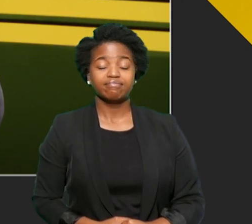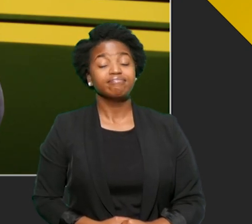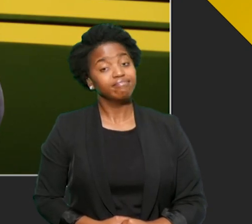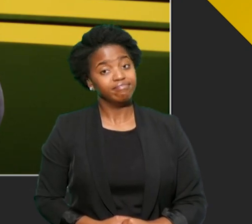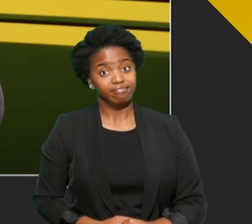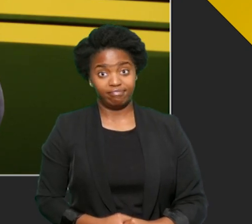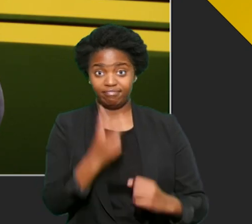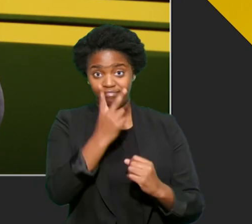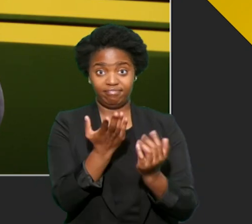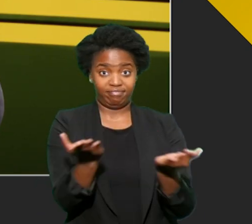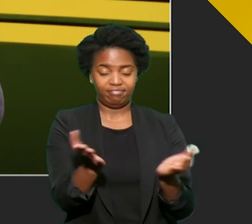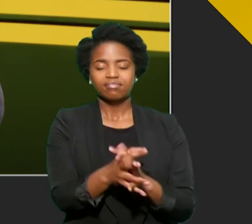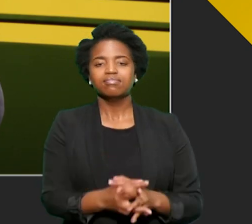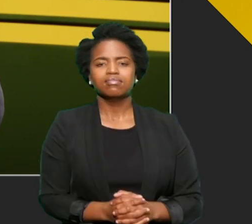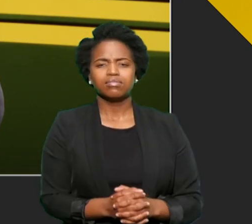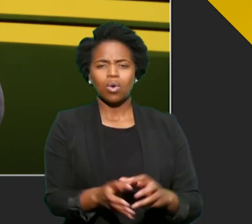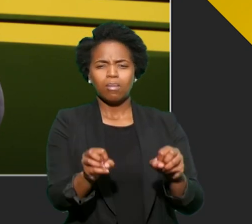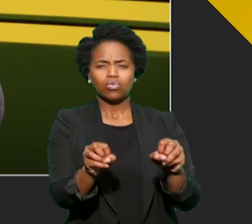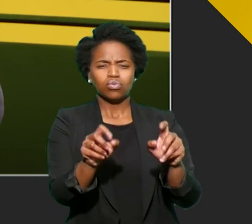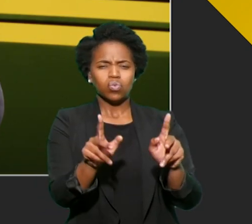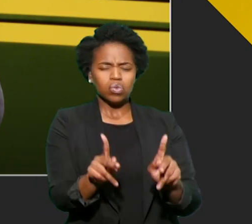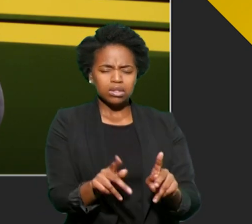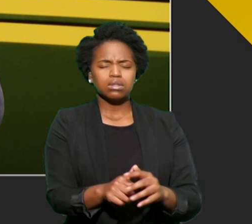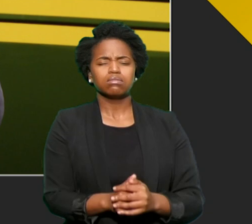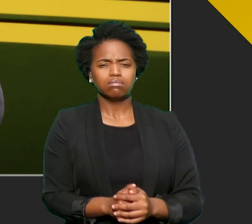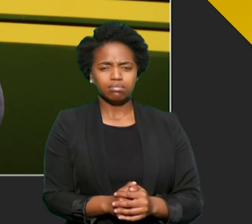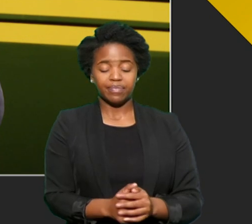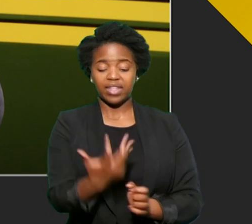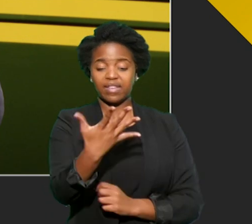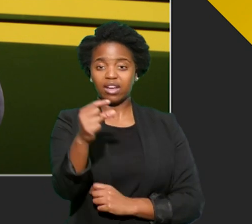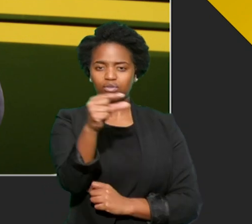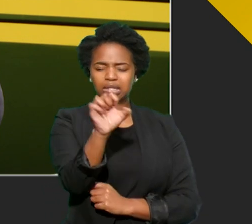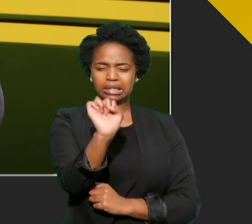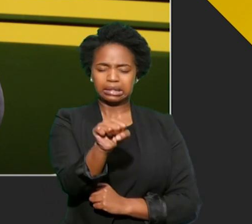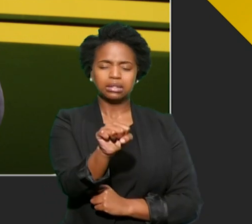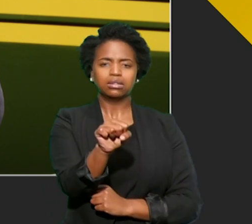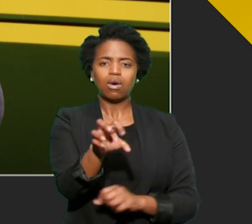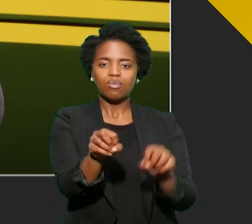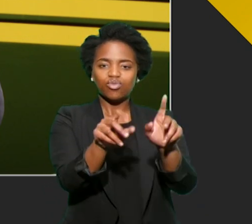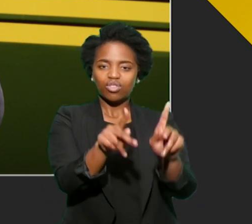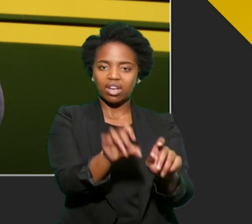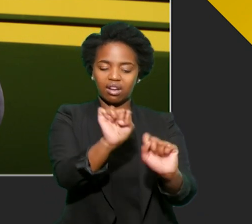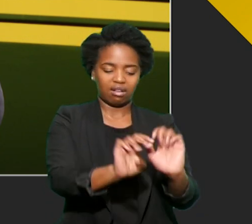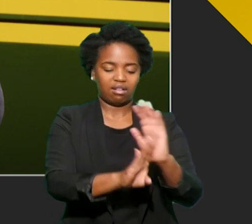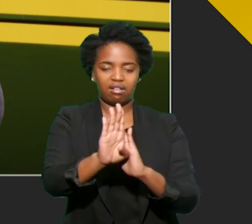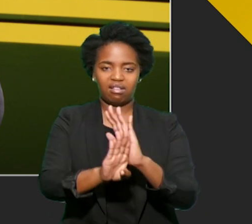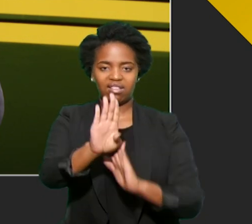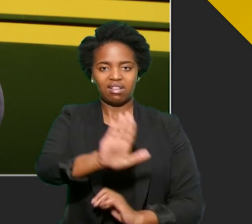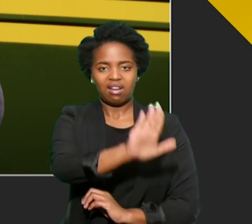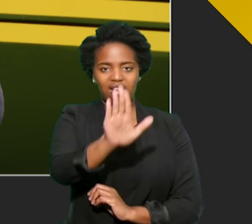Now uyazibonela ukuthi the endless opportunities that lie with 5G create an opportunity for us to develop as Africa,